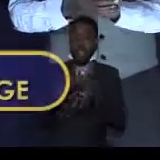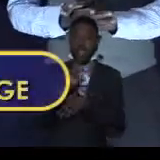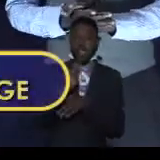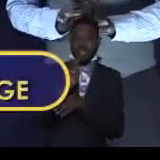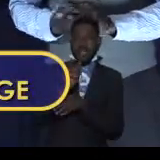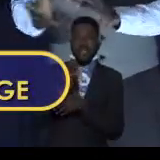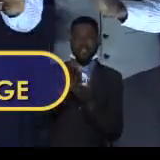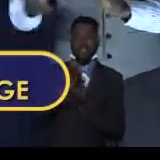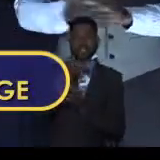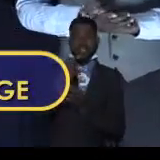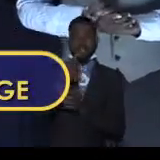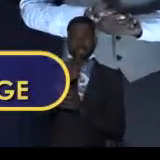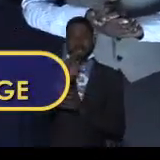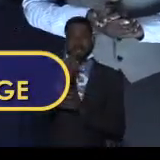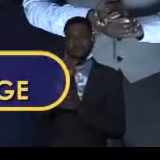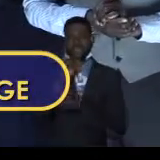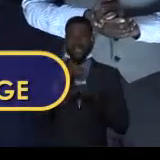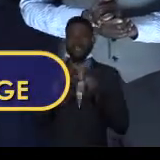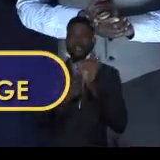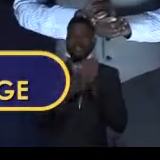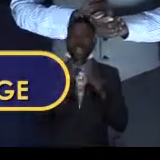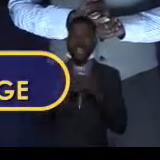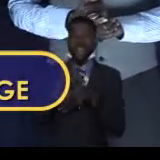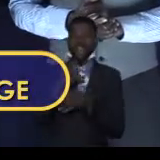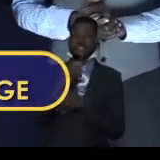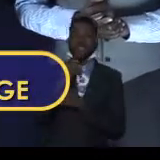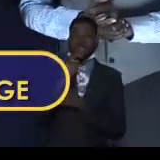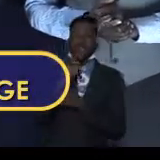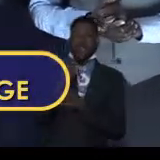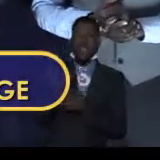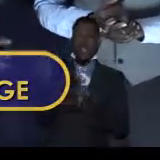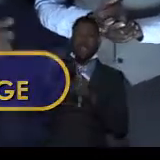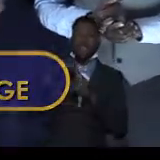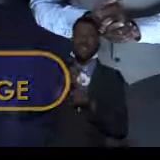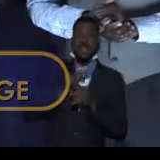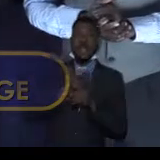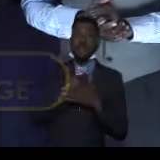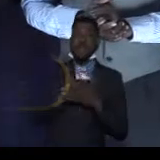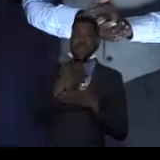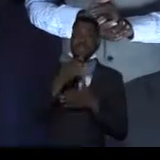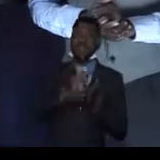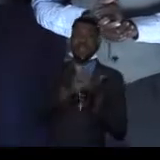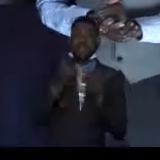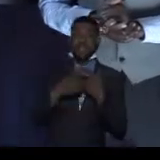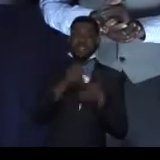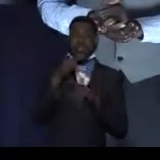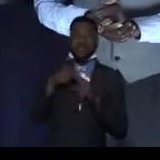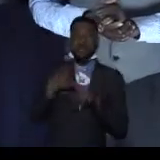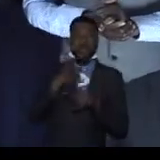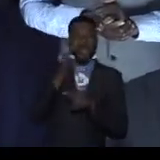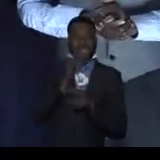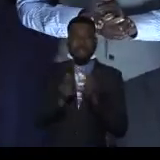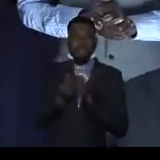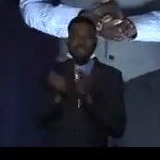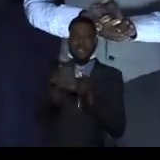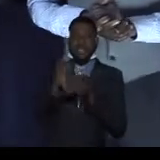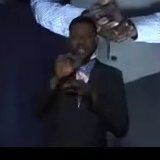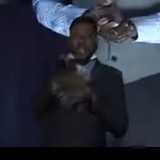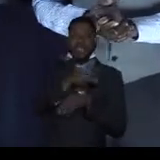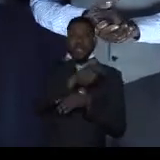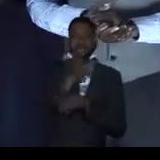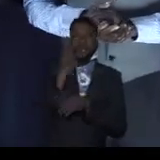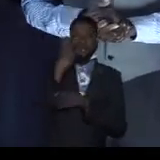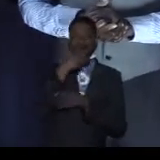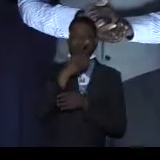on television through the page showing on the screen. Until our next edition, when we shall meet again on